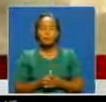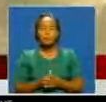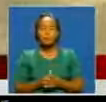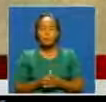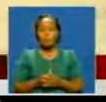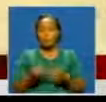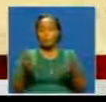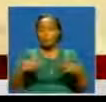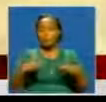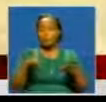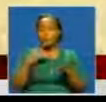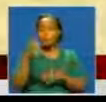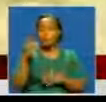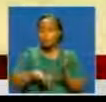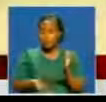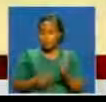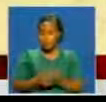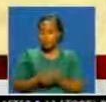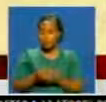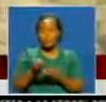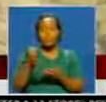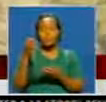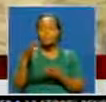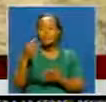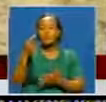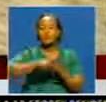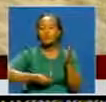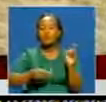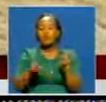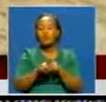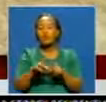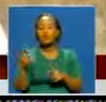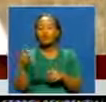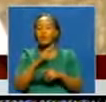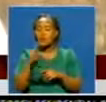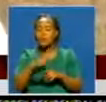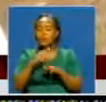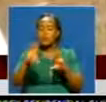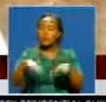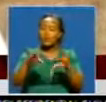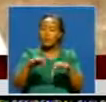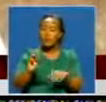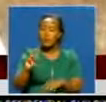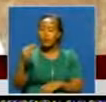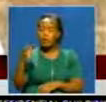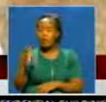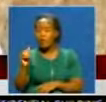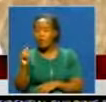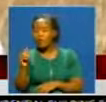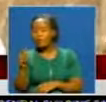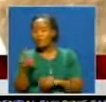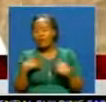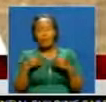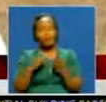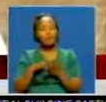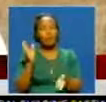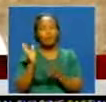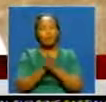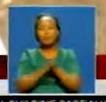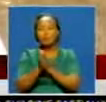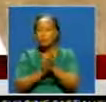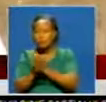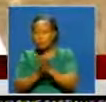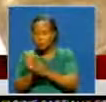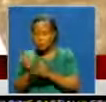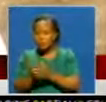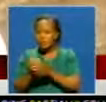They say high cost of production, as well as risk involving wheat farming, are also a motivator. By aina ya Rhodes, kitambo